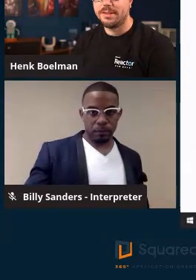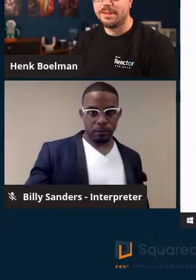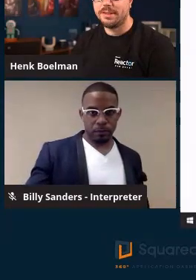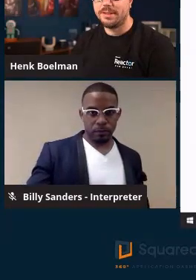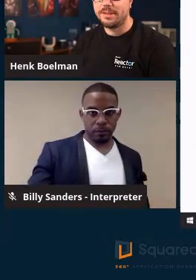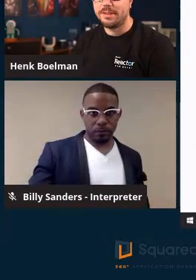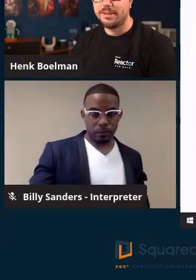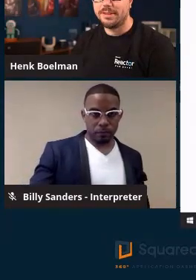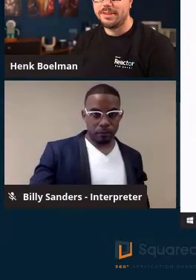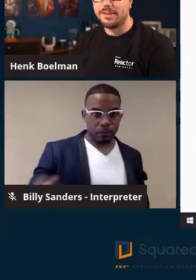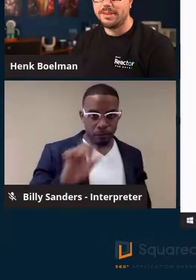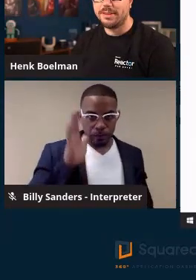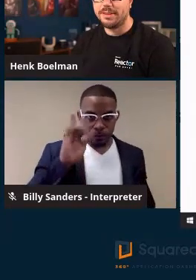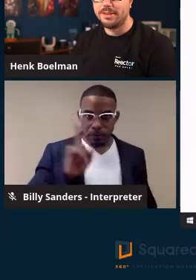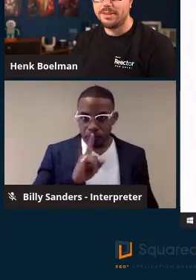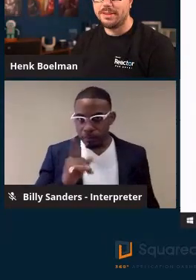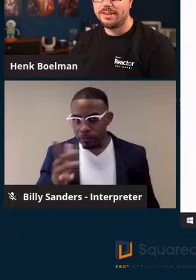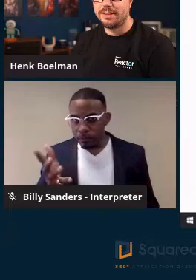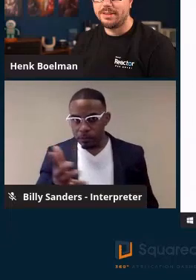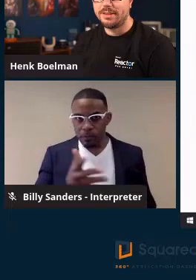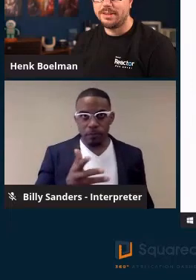Who will it be?